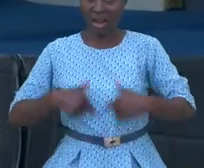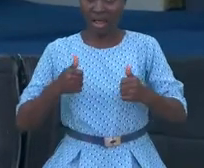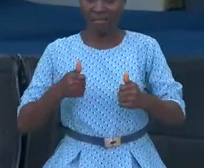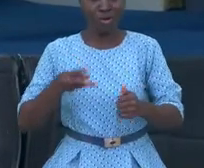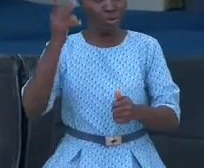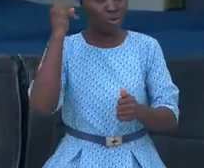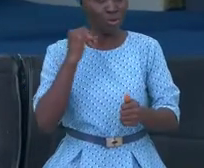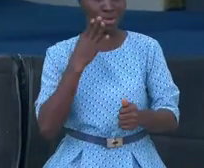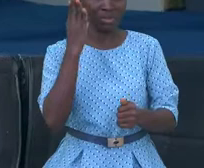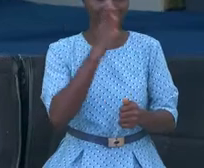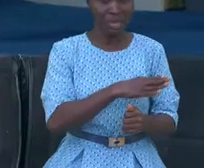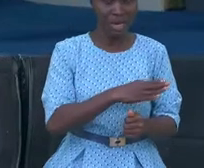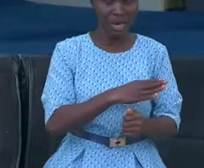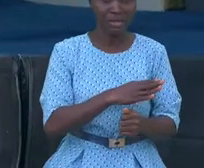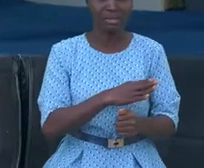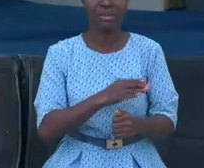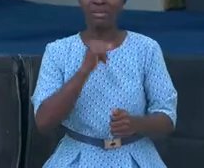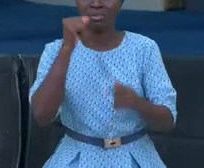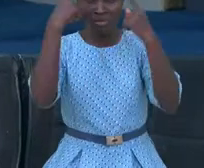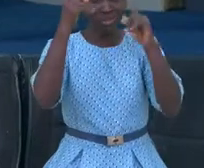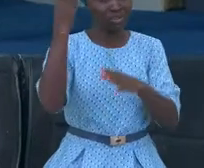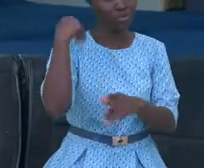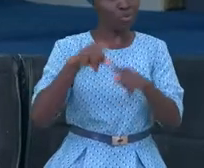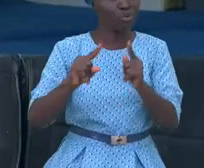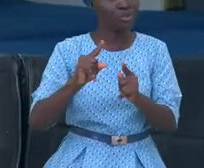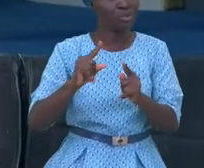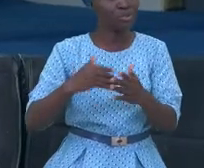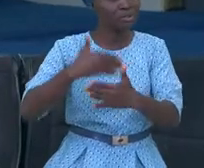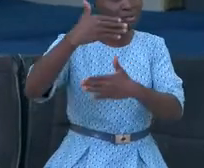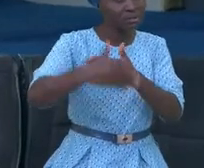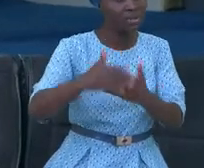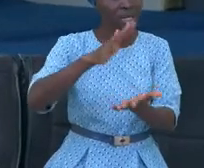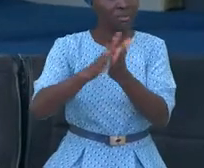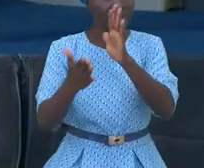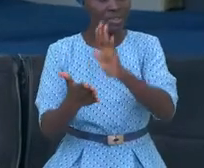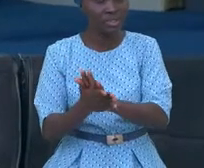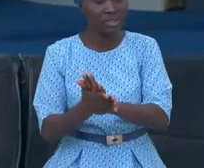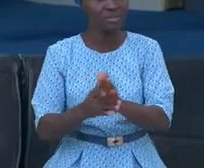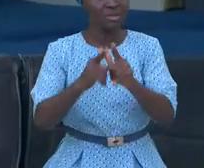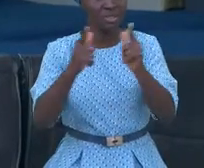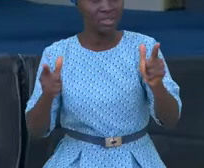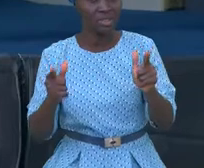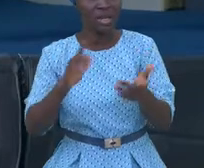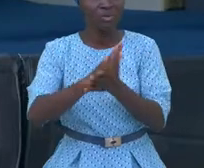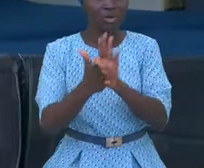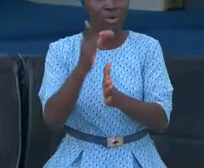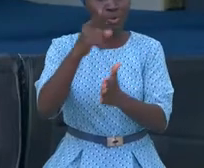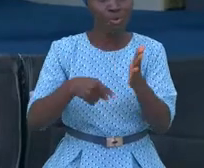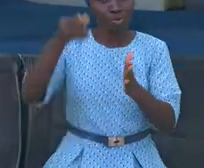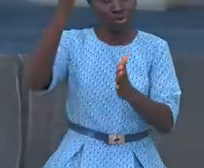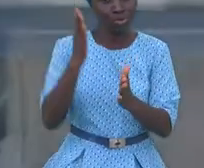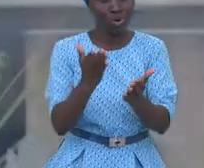he changed, and he became what God wanted him to be. "I make a